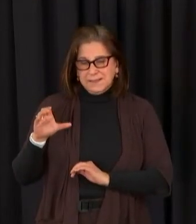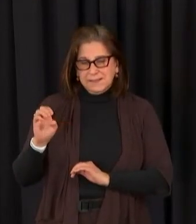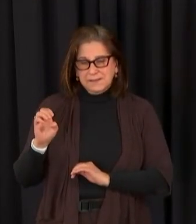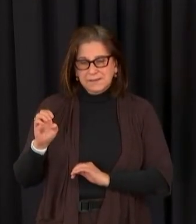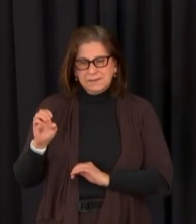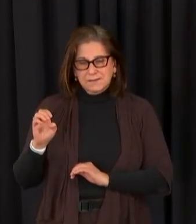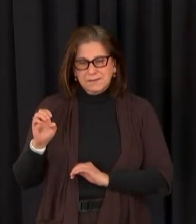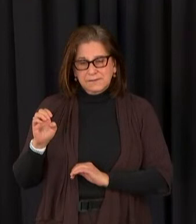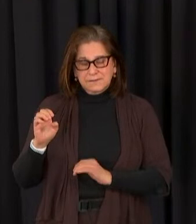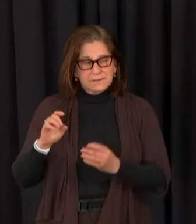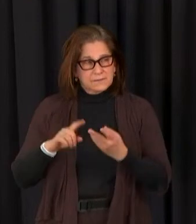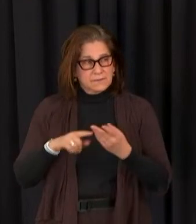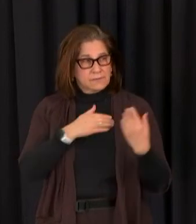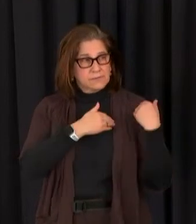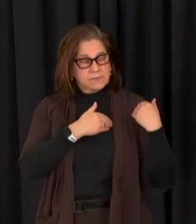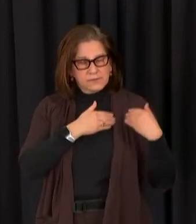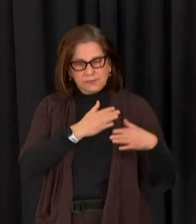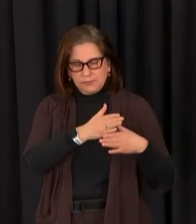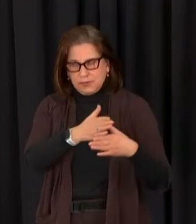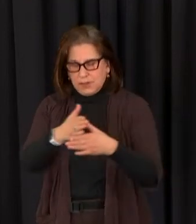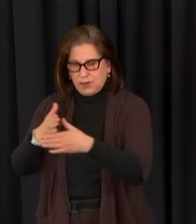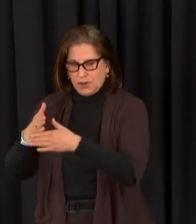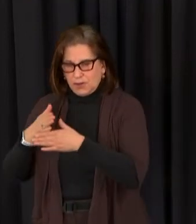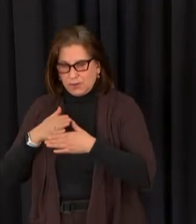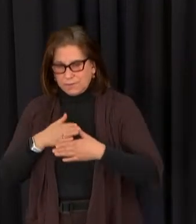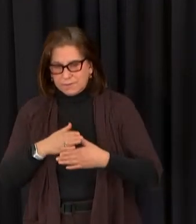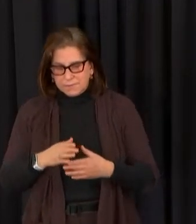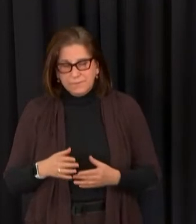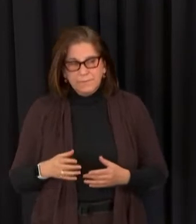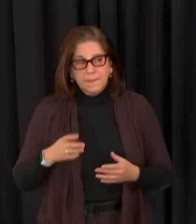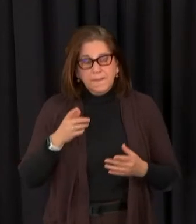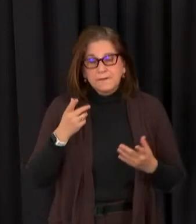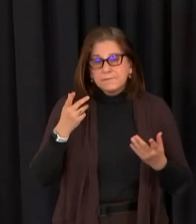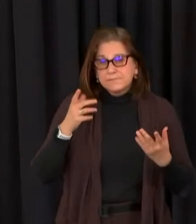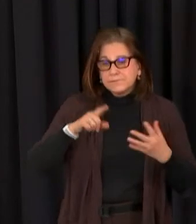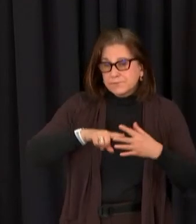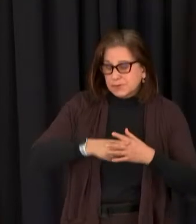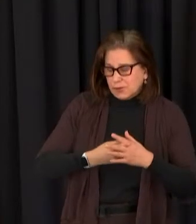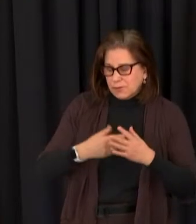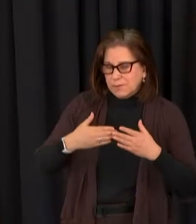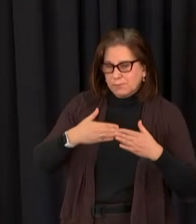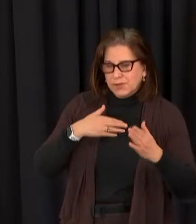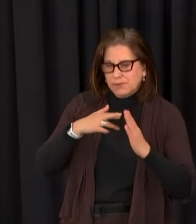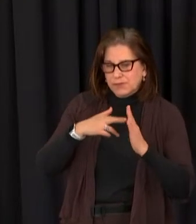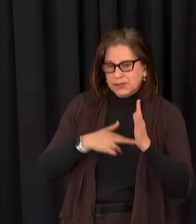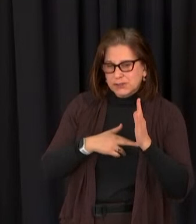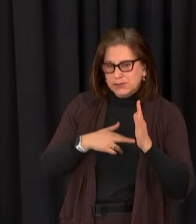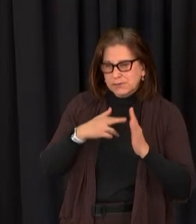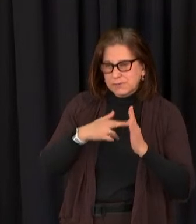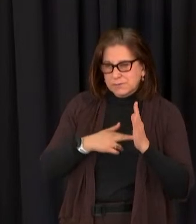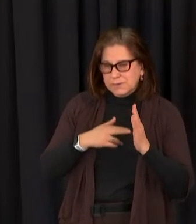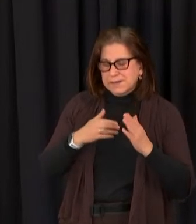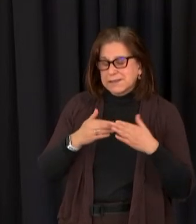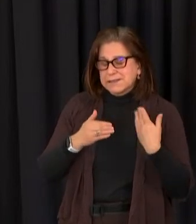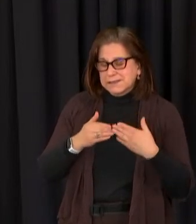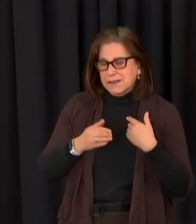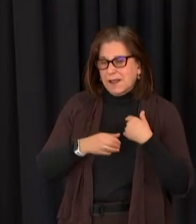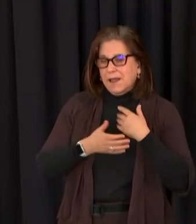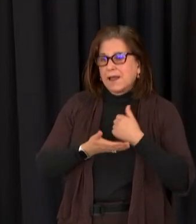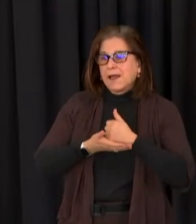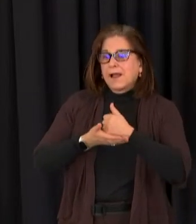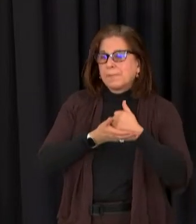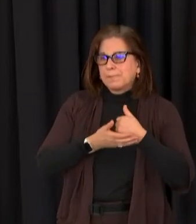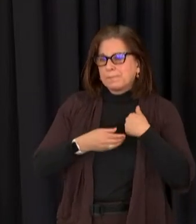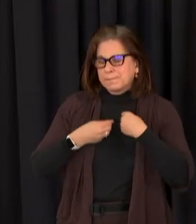to pre-register people. And here is how we're going to make equity a top priority.